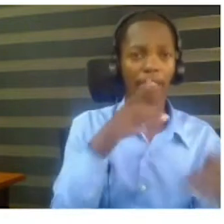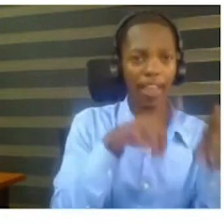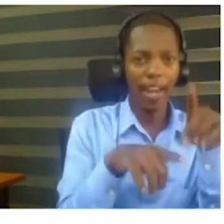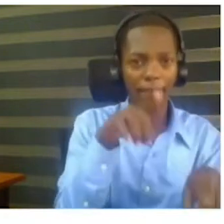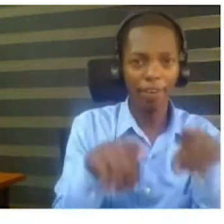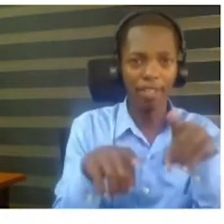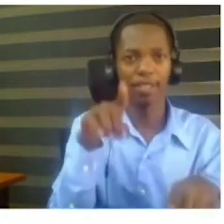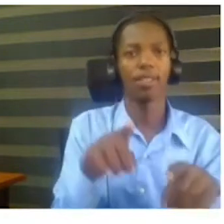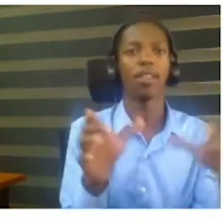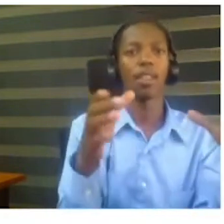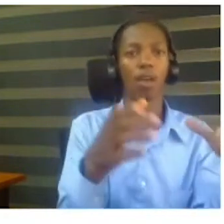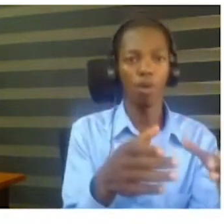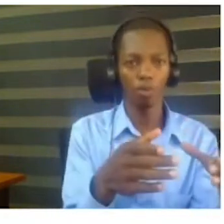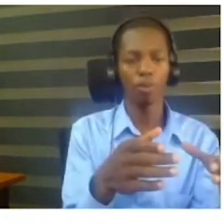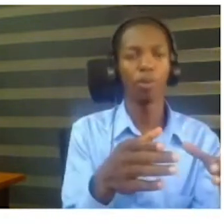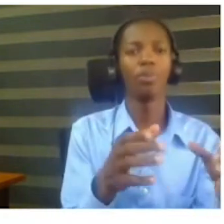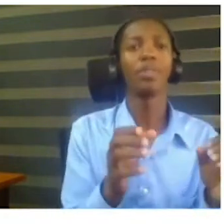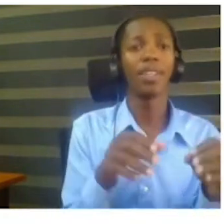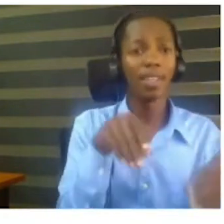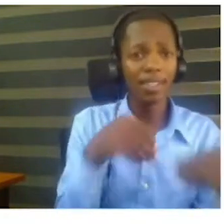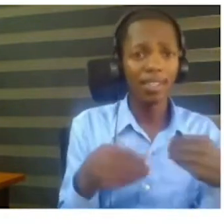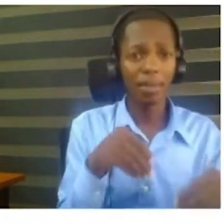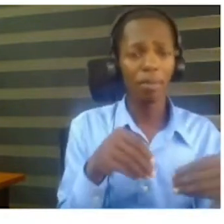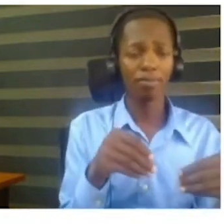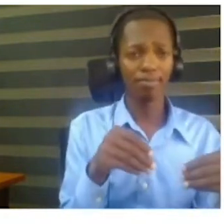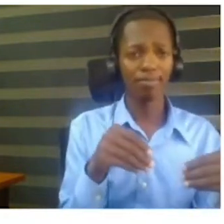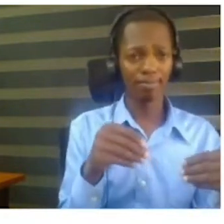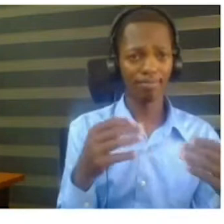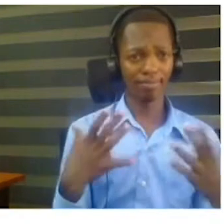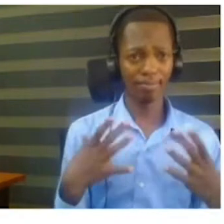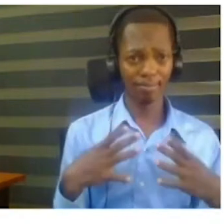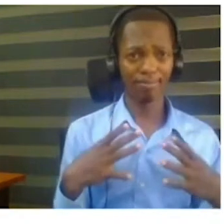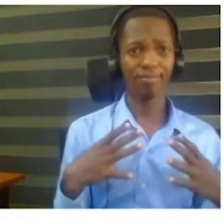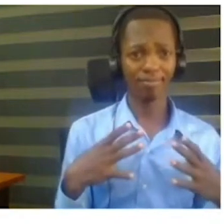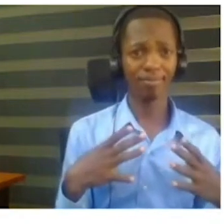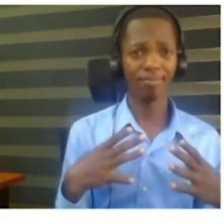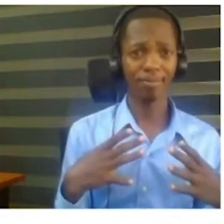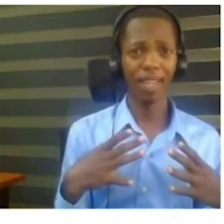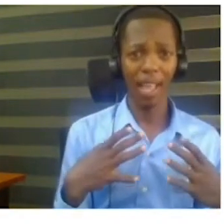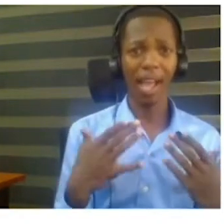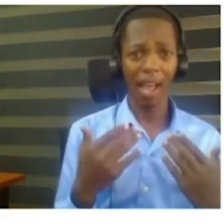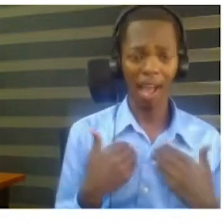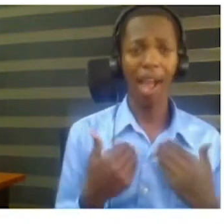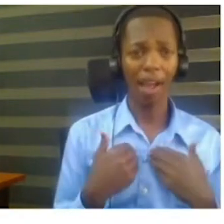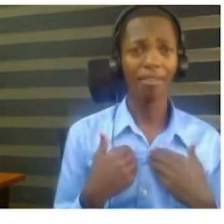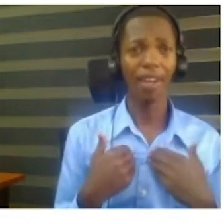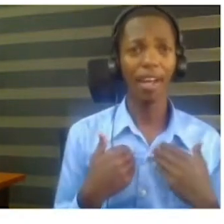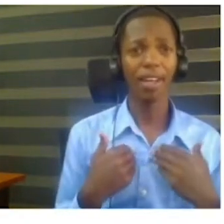Disabled people can play a central role for that